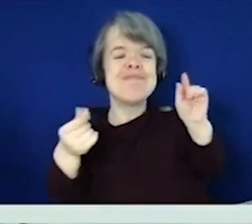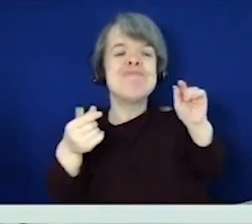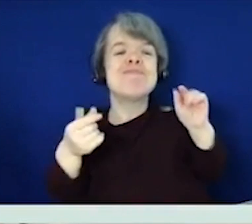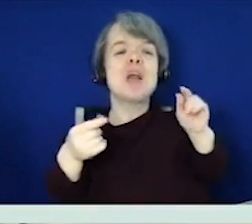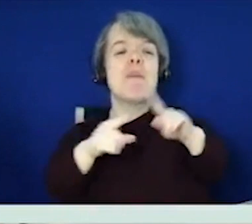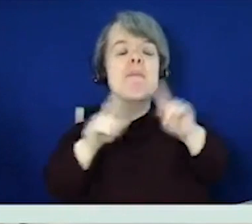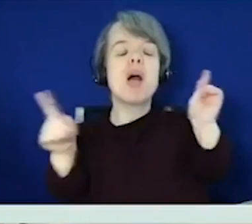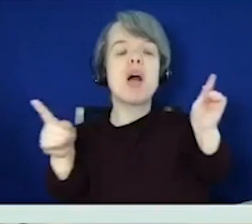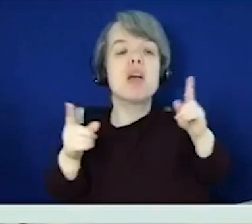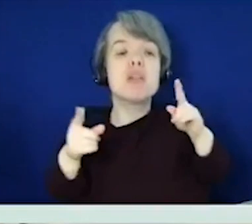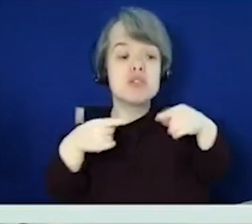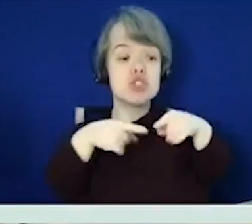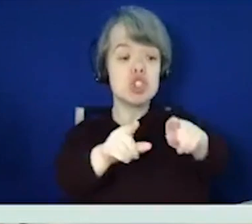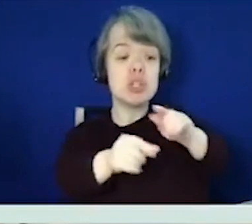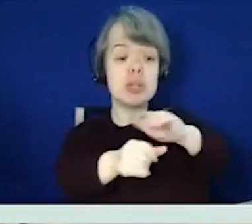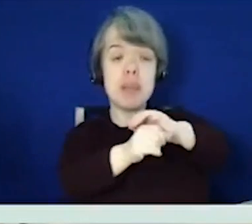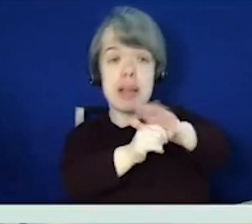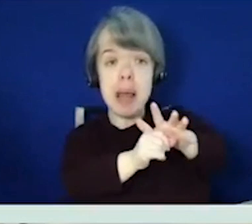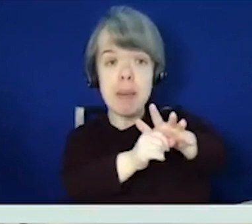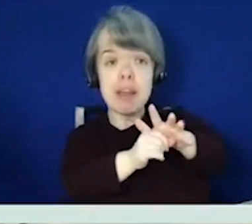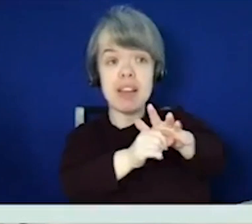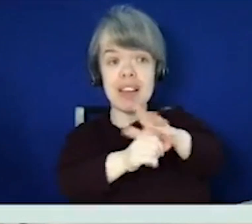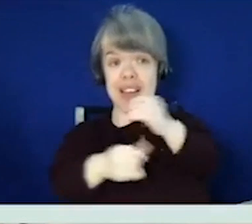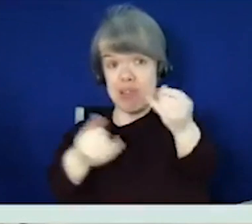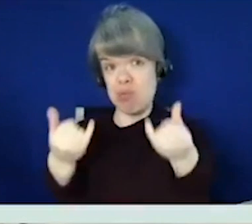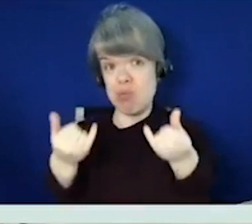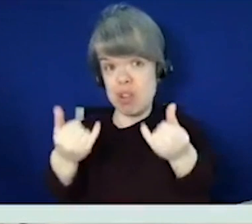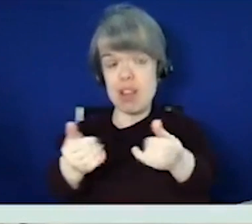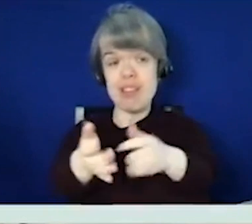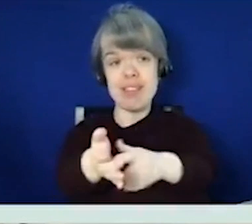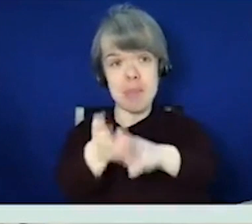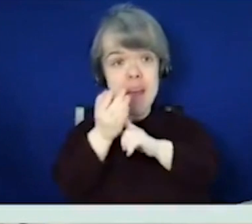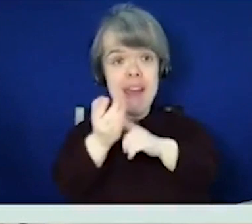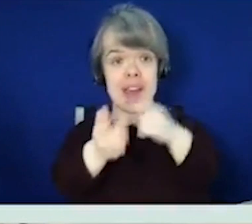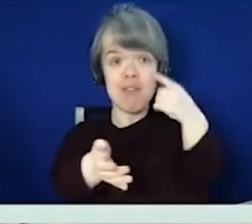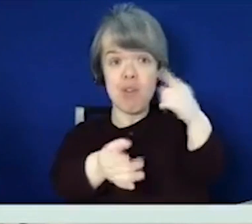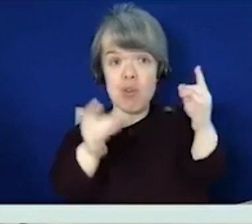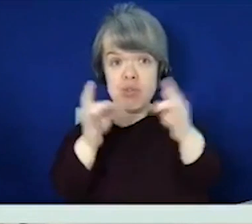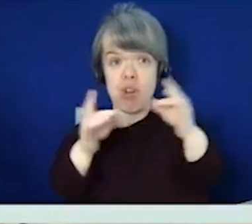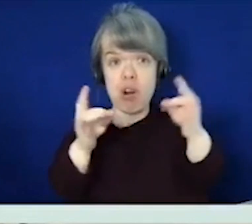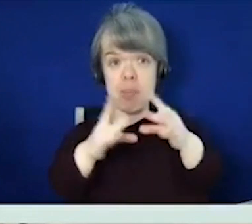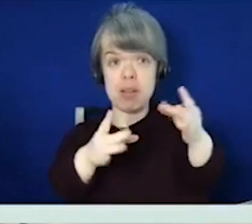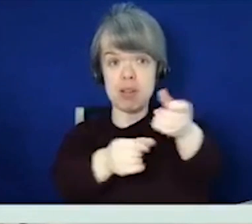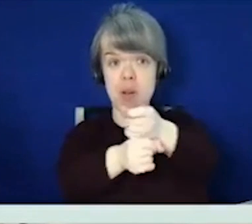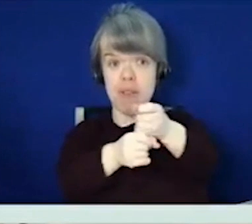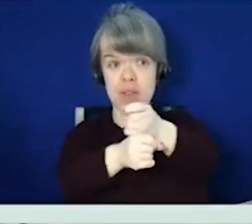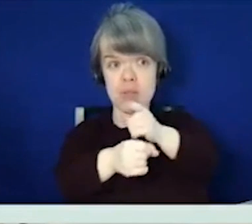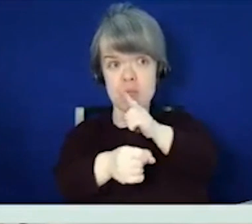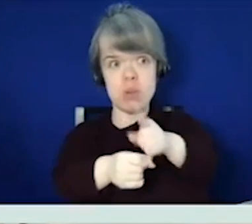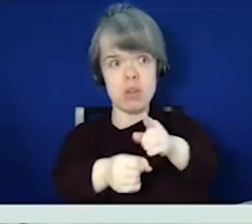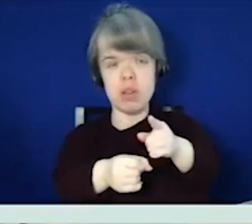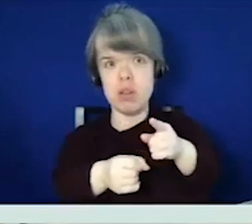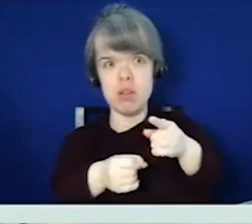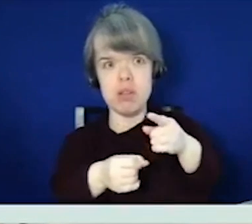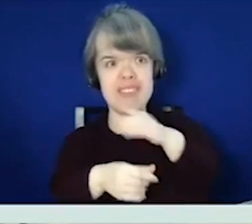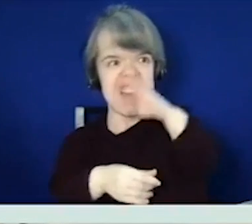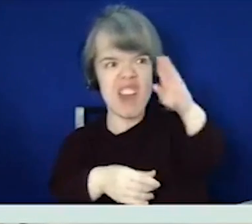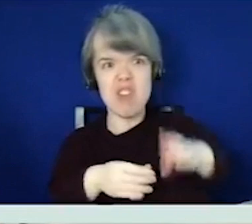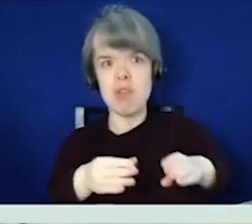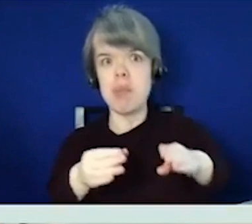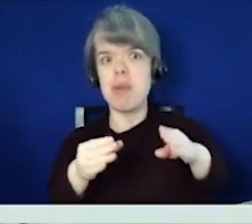place experience. We have to reimagine mobile order and pay, the drive-through. We have a lot of work to do. But the good